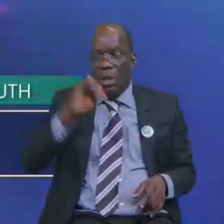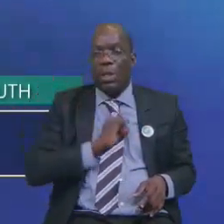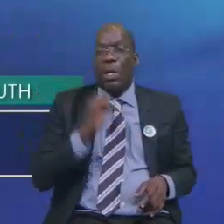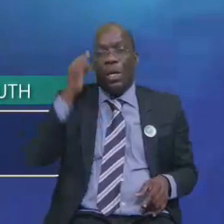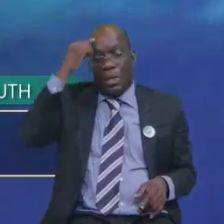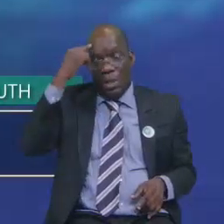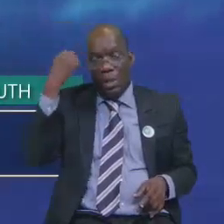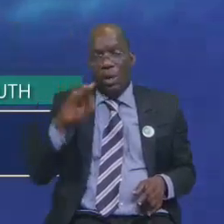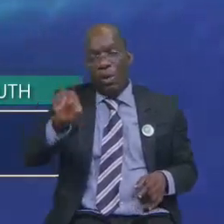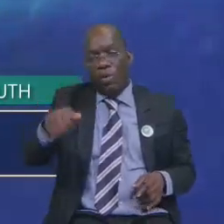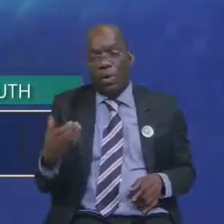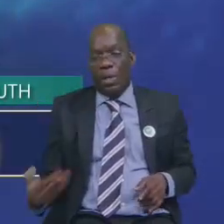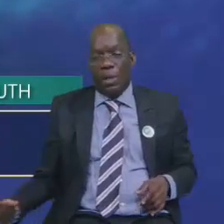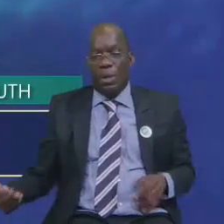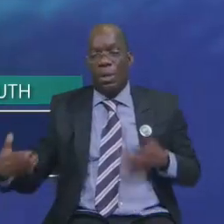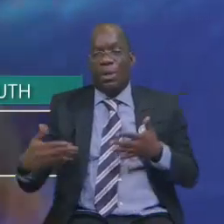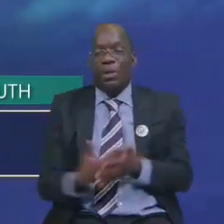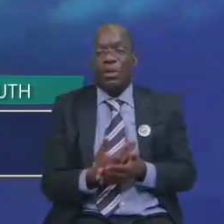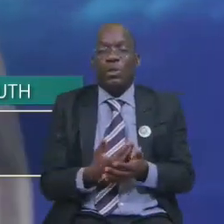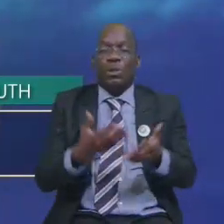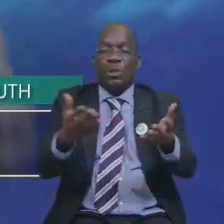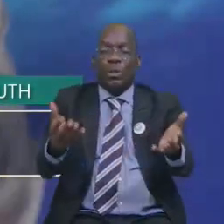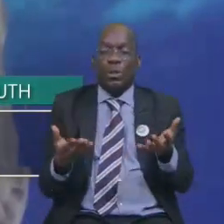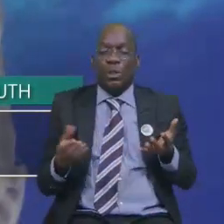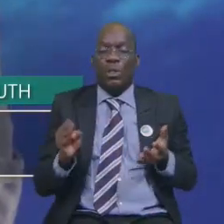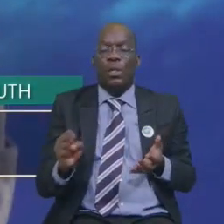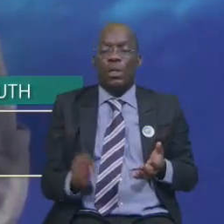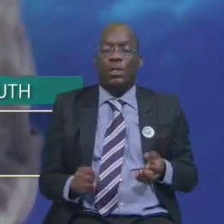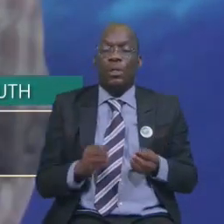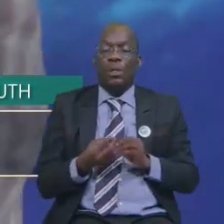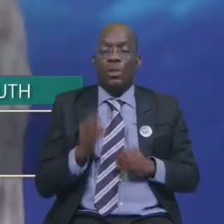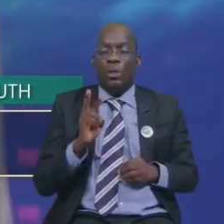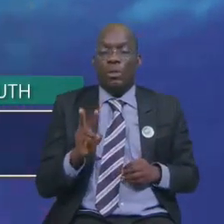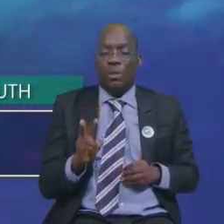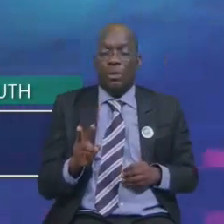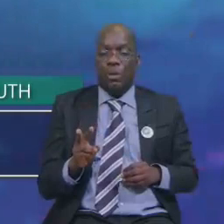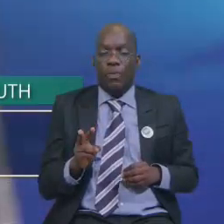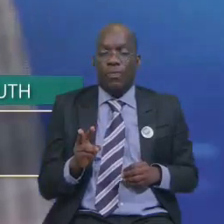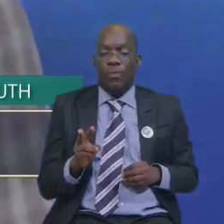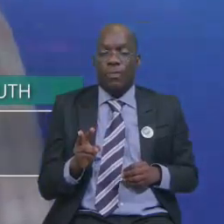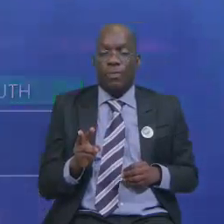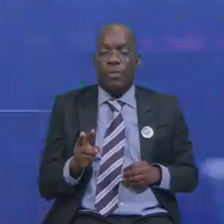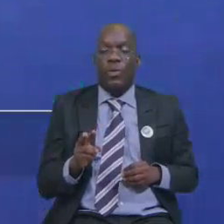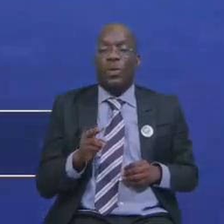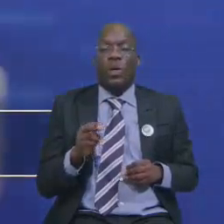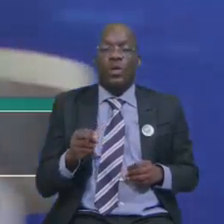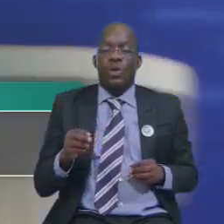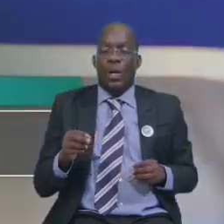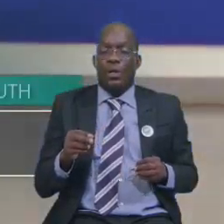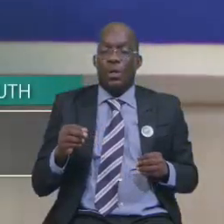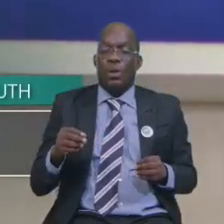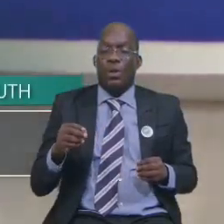Number one, new desires. Number two, a new direction. A